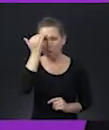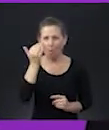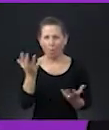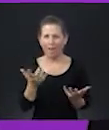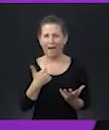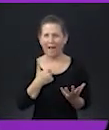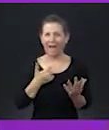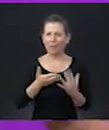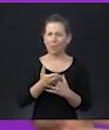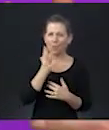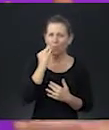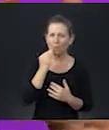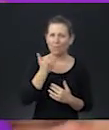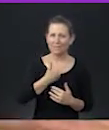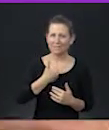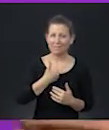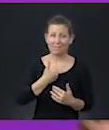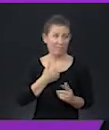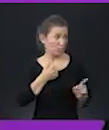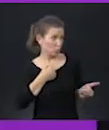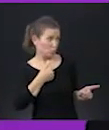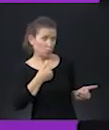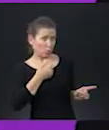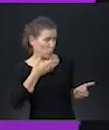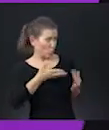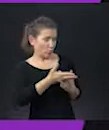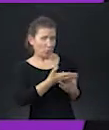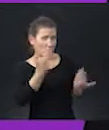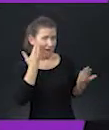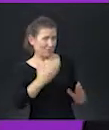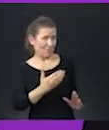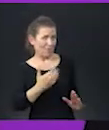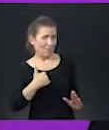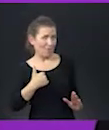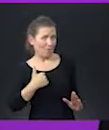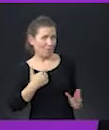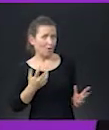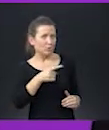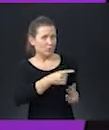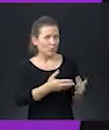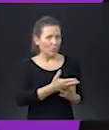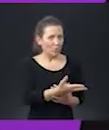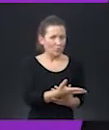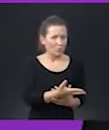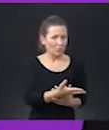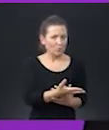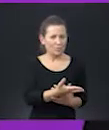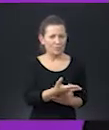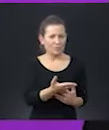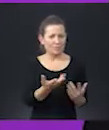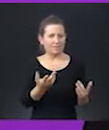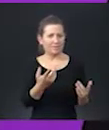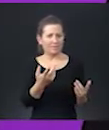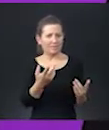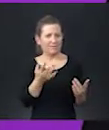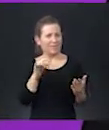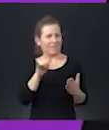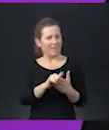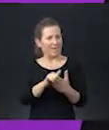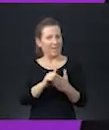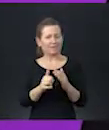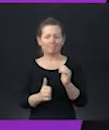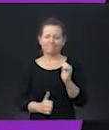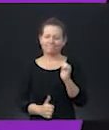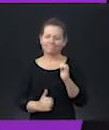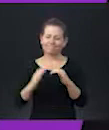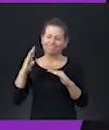ever. You know, I won't know what you go through, ever. We only know what we go through. And that's maybe the